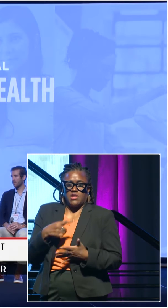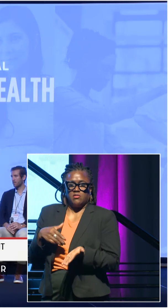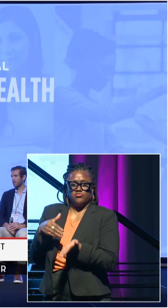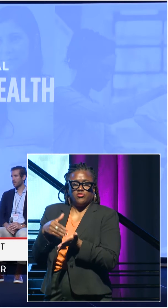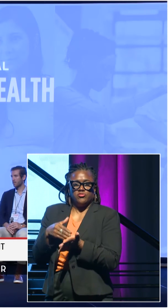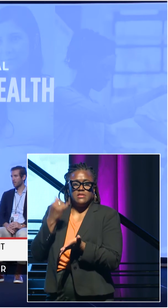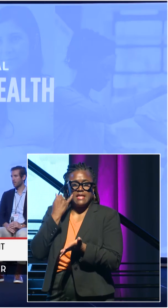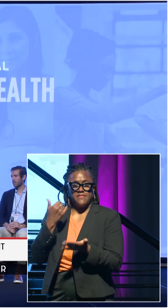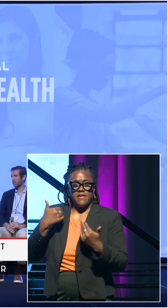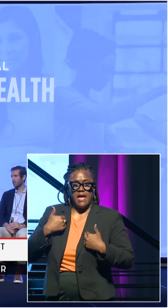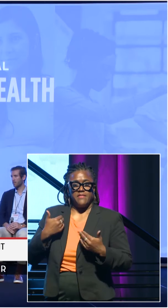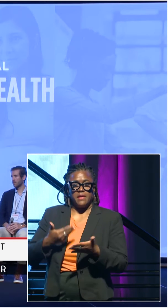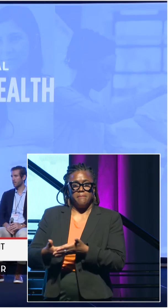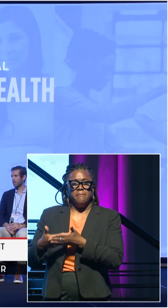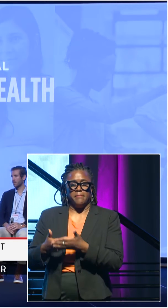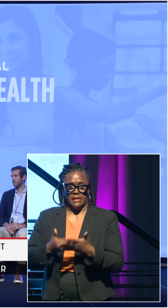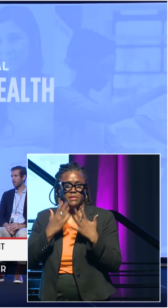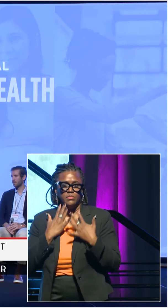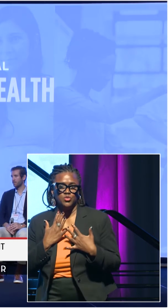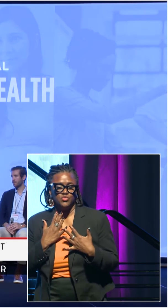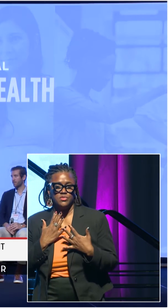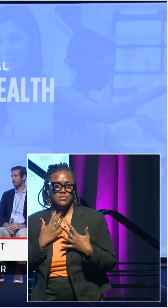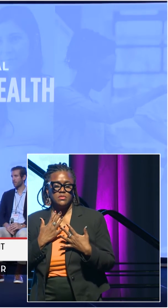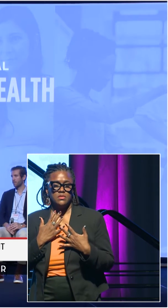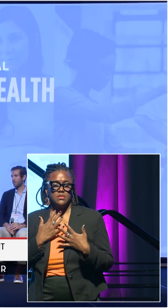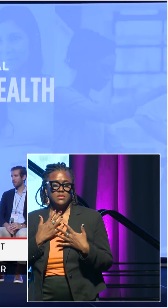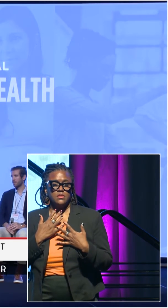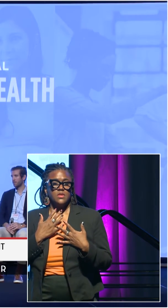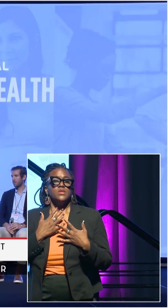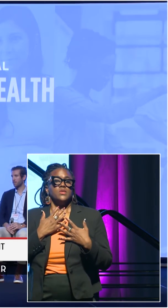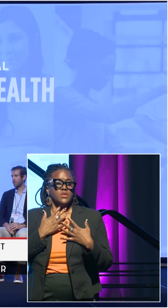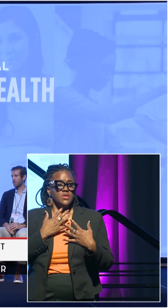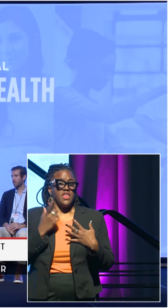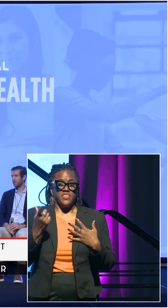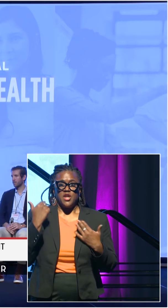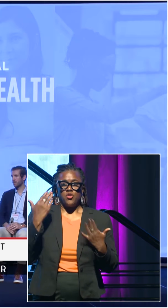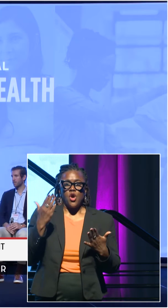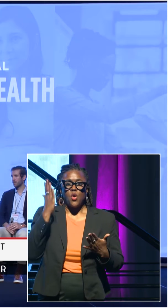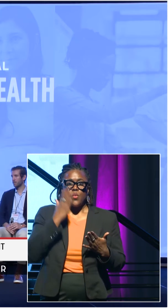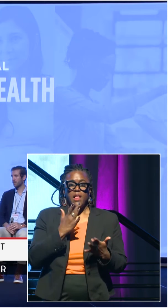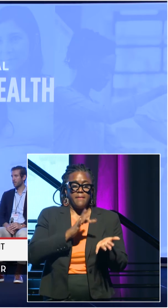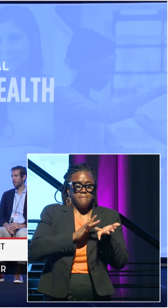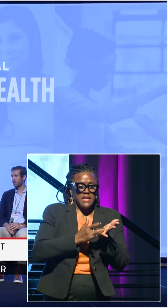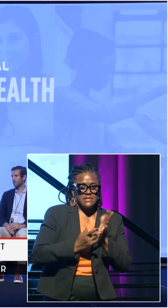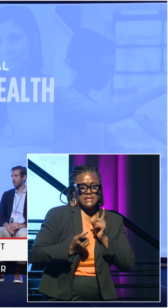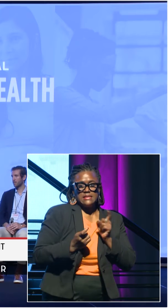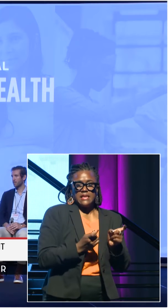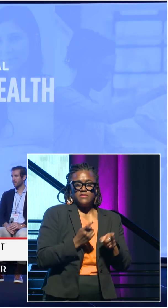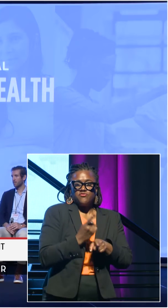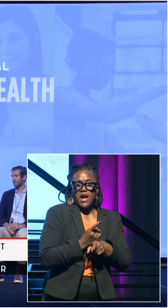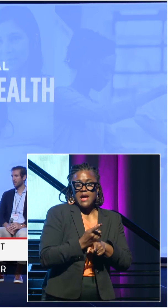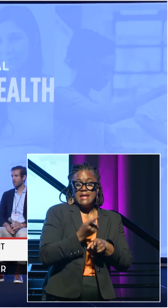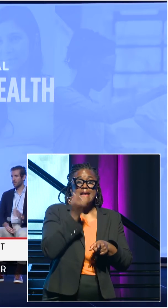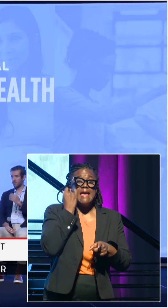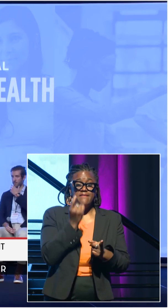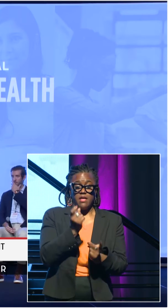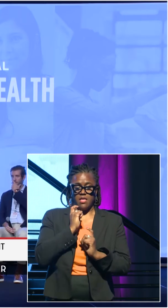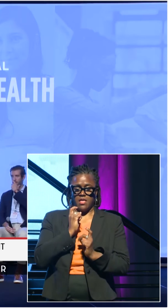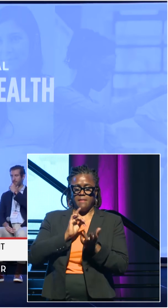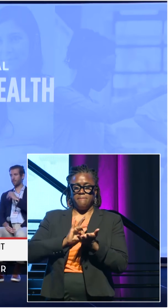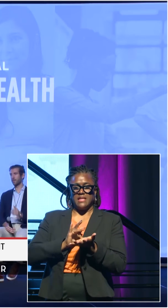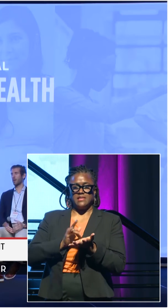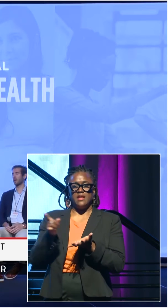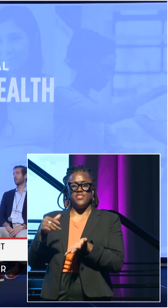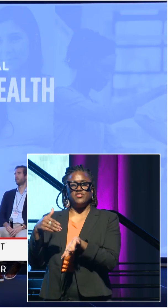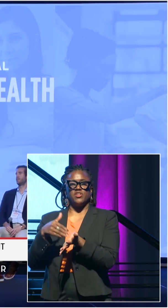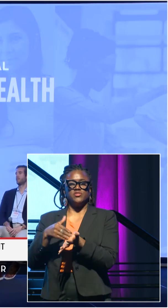they're having the baby blues, right? Because they don't know if they're going to get the medicine that they need, and then if they do get the medicine, a lot of providers